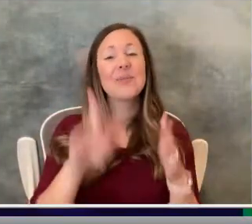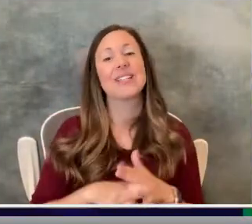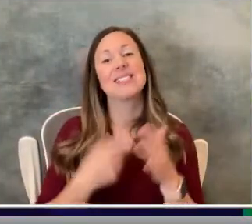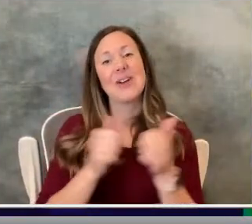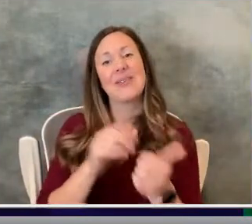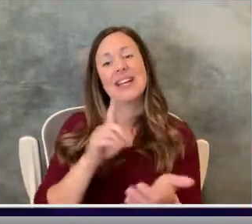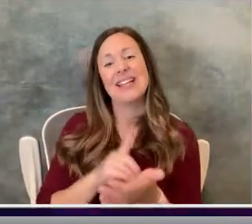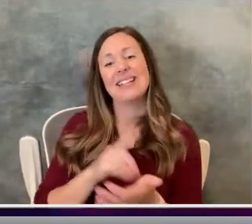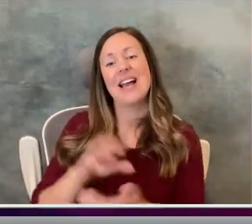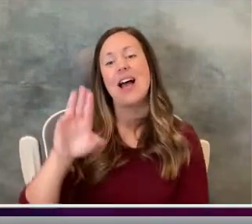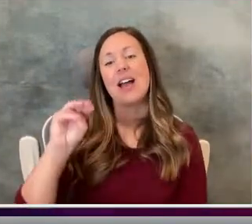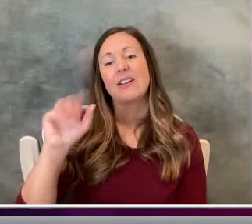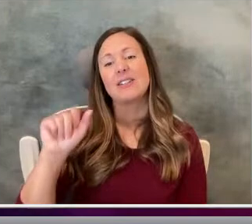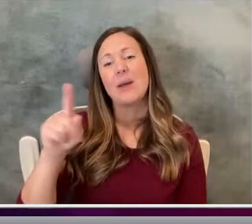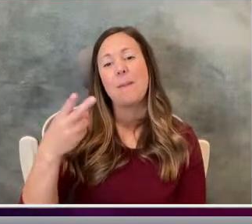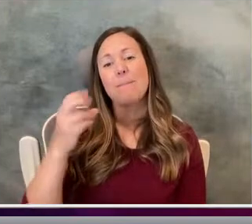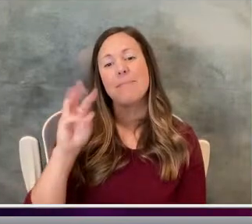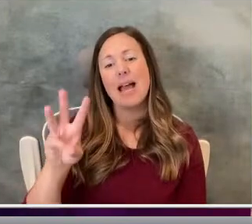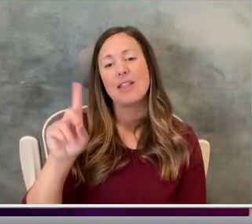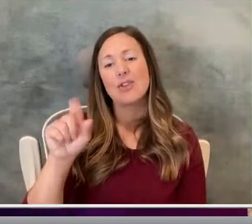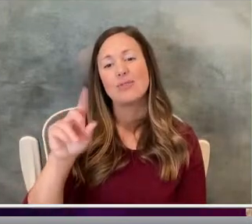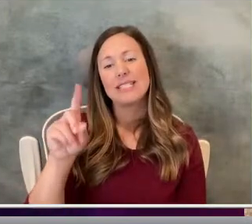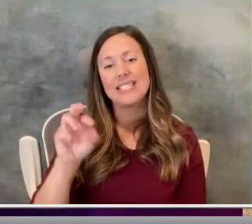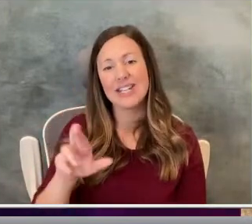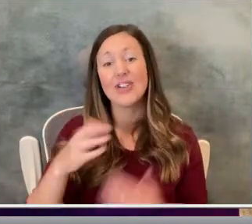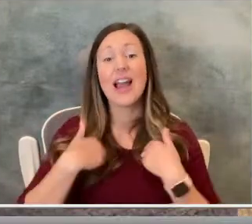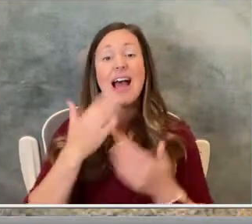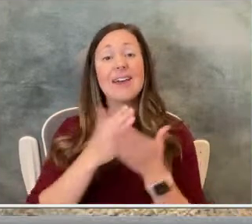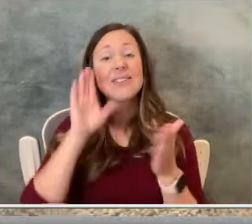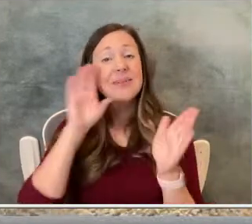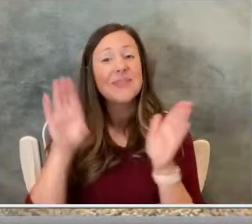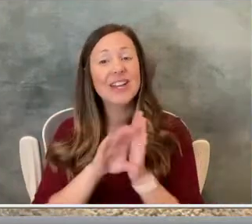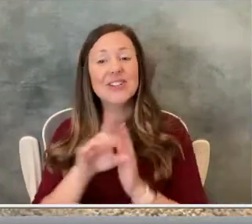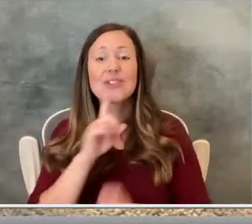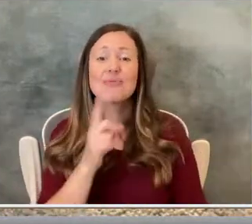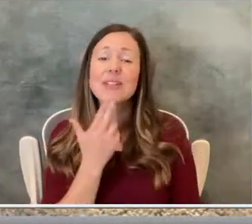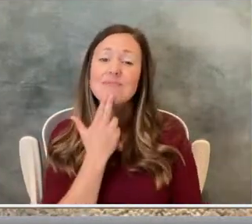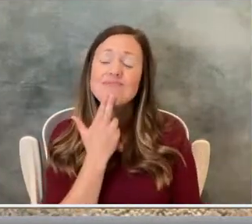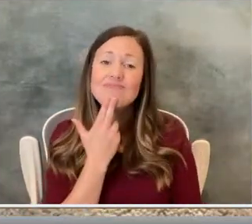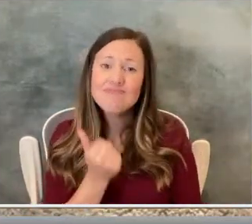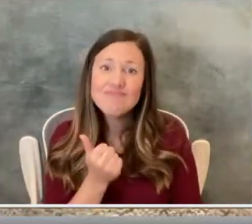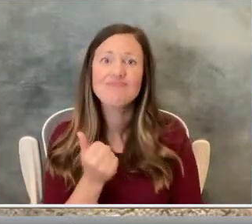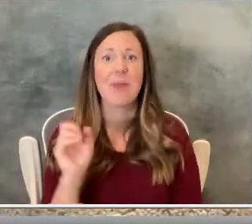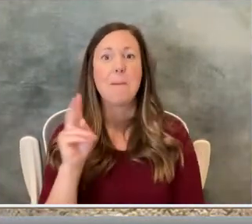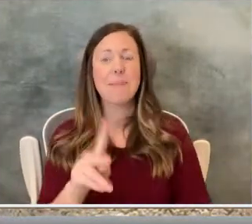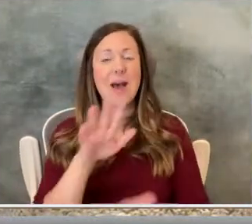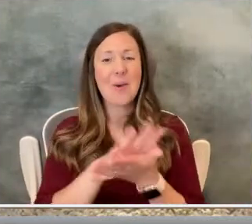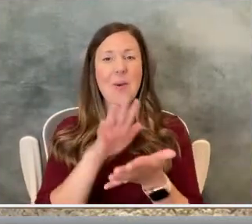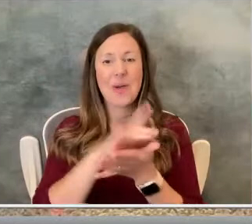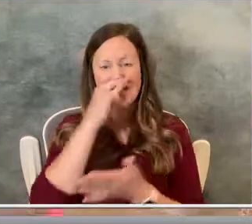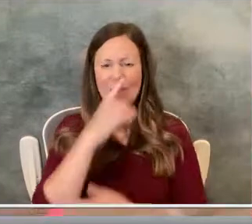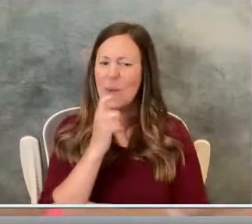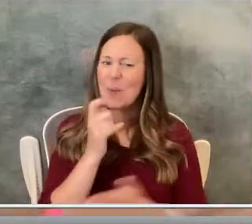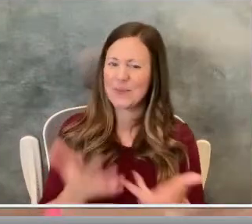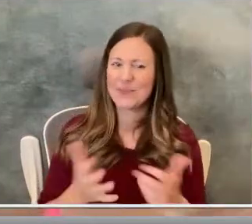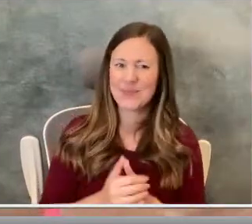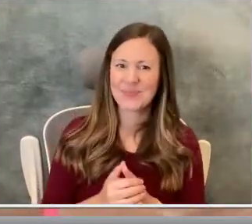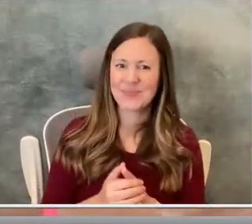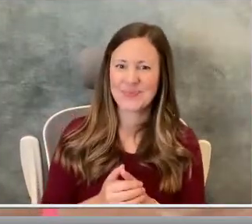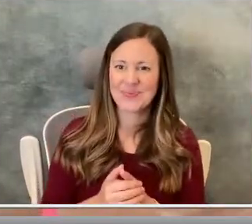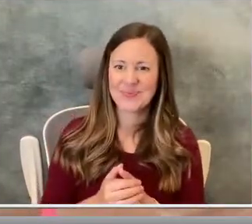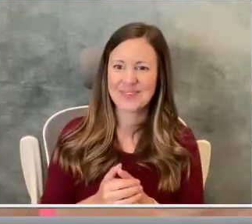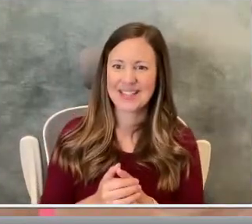Matthew Danter because we have some pictures of some pretty adorable back-to-school kids. Who are we looking at? These are